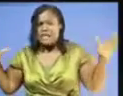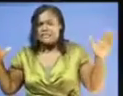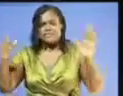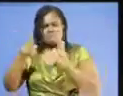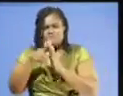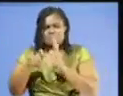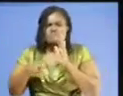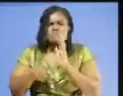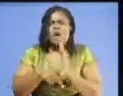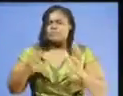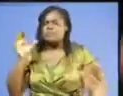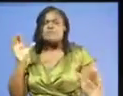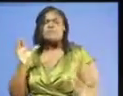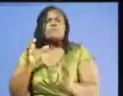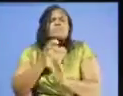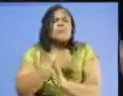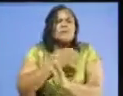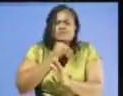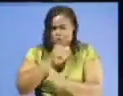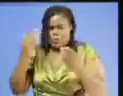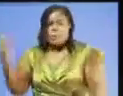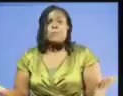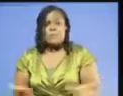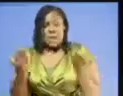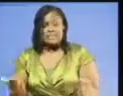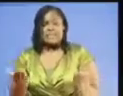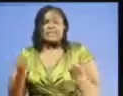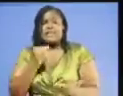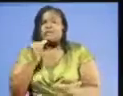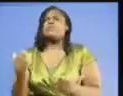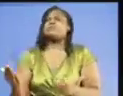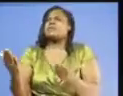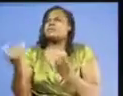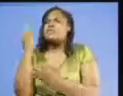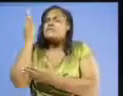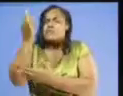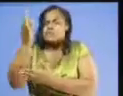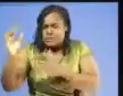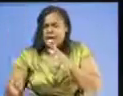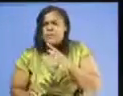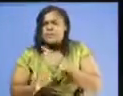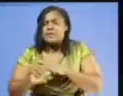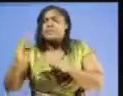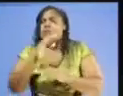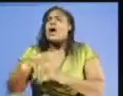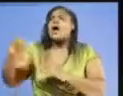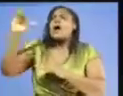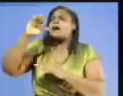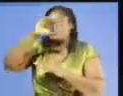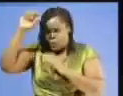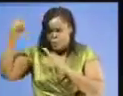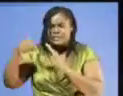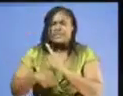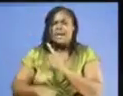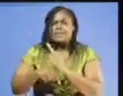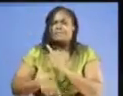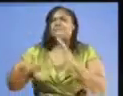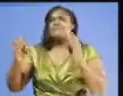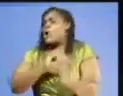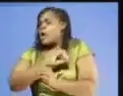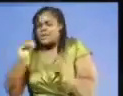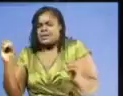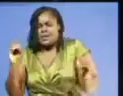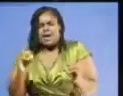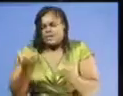principalities, nor powers, nor things present, nor things to come, nor height, nor depth, nor any